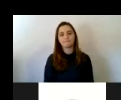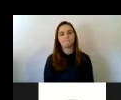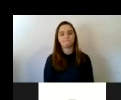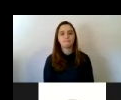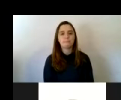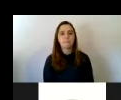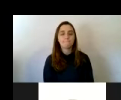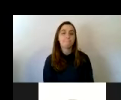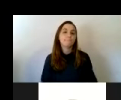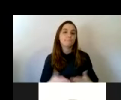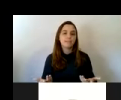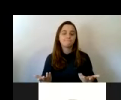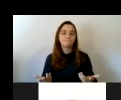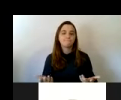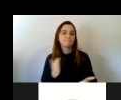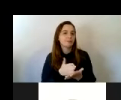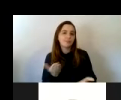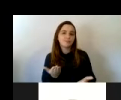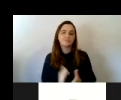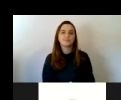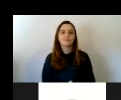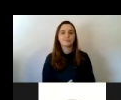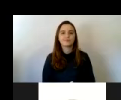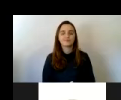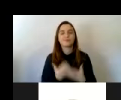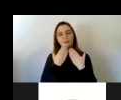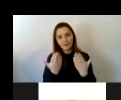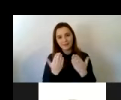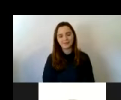Yeah, this is all from me. Thank you.